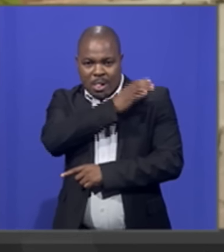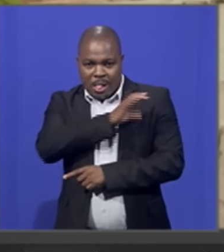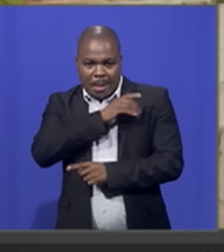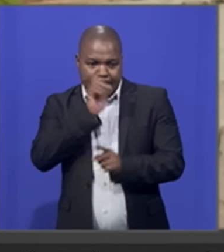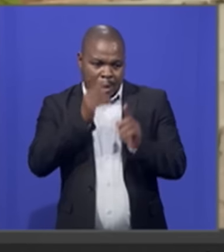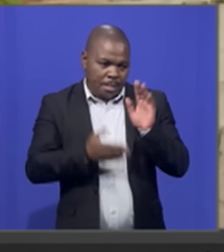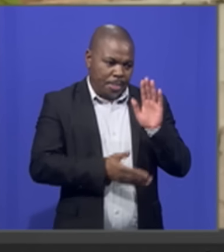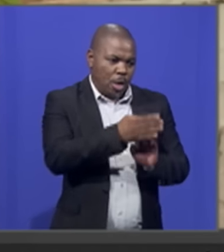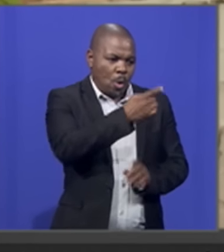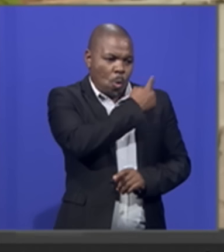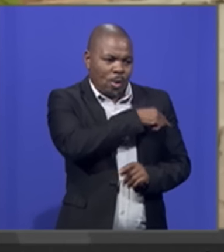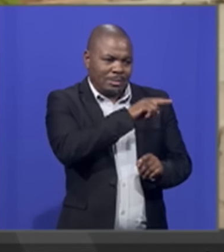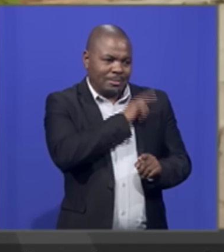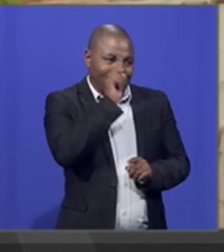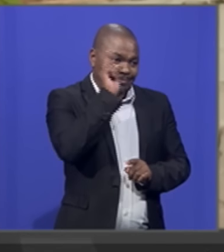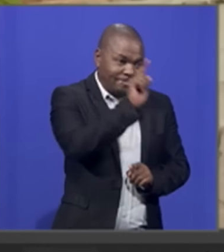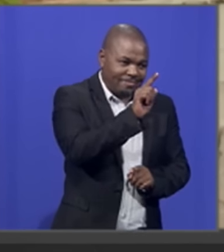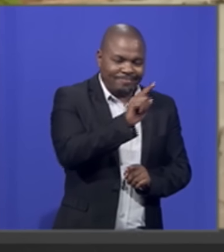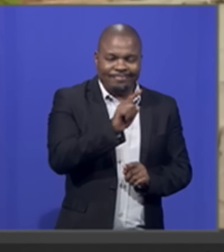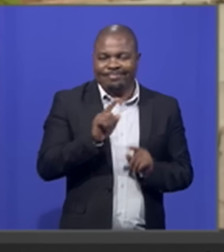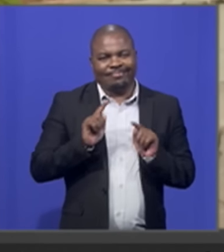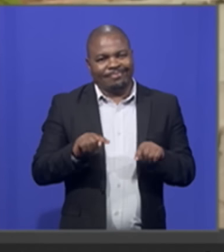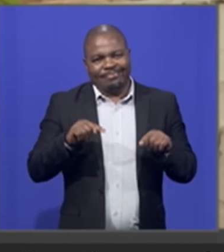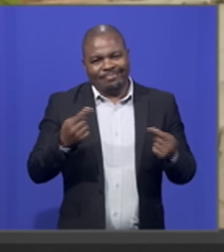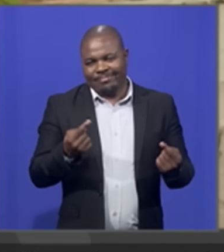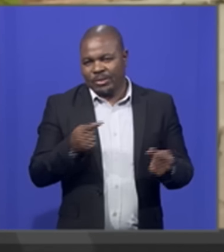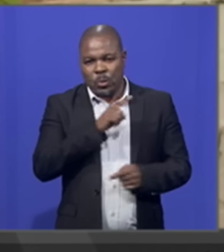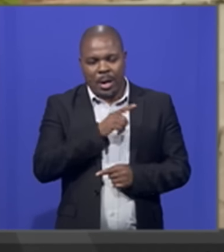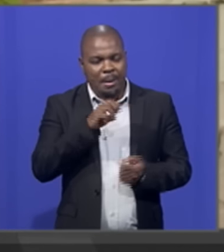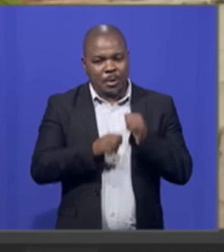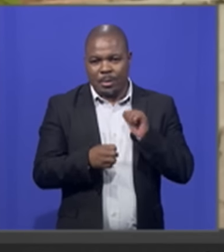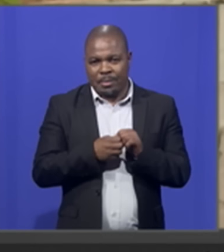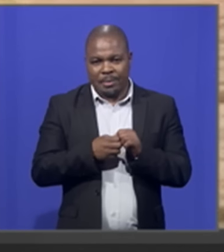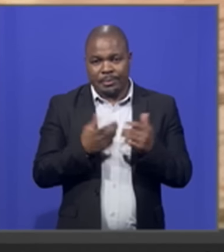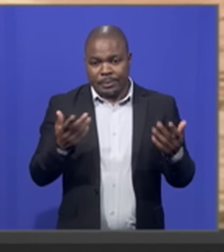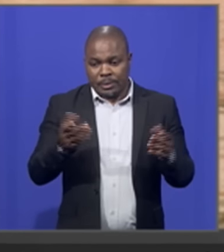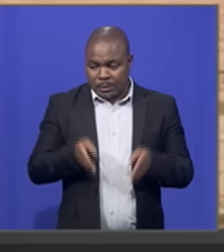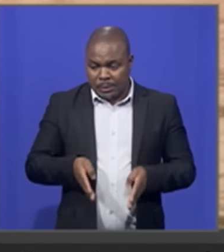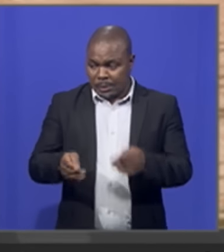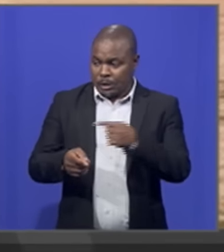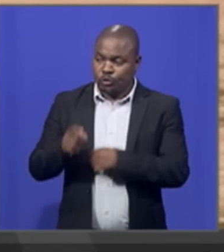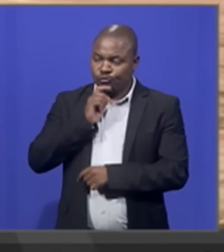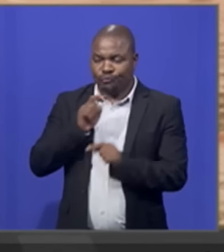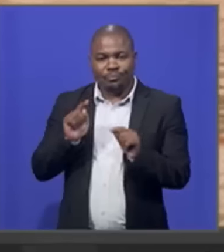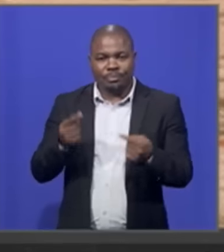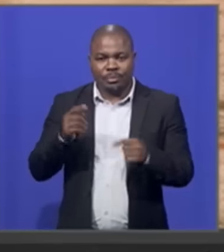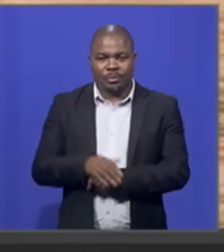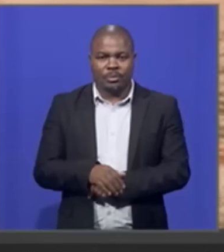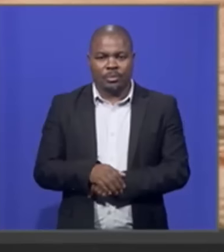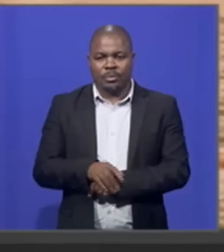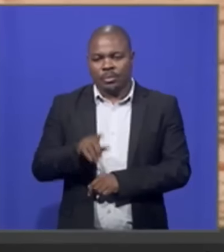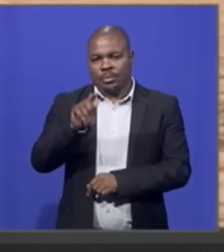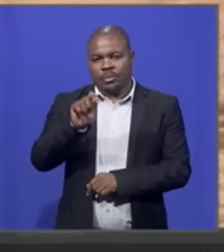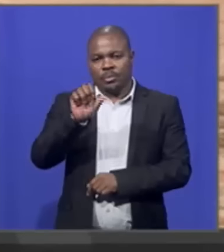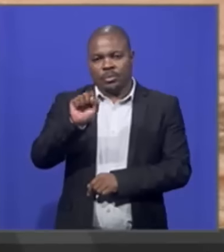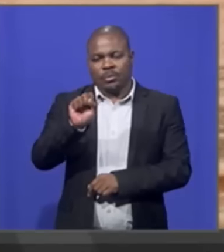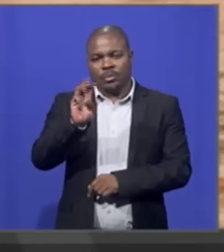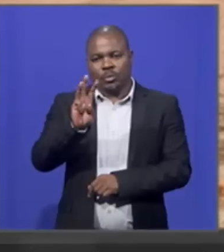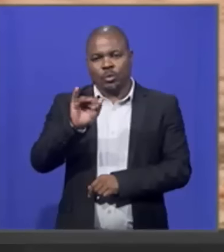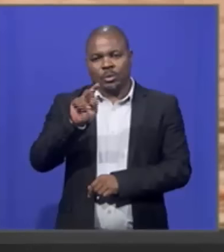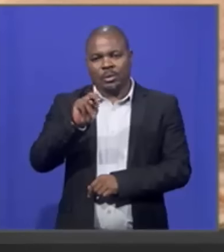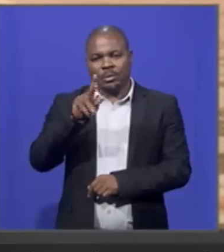ba ye sepetlele le gona ba ba le bothata kudu just because a re sa berekisa yona tsela e. Motseng wa Tshwinka leporogo la noka le